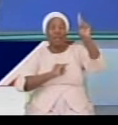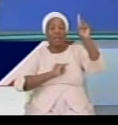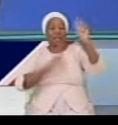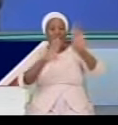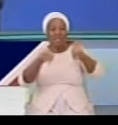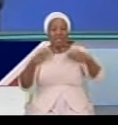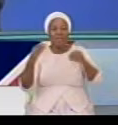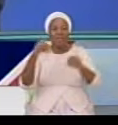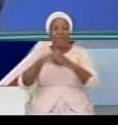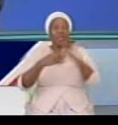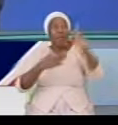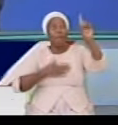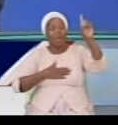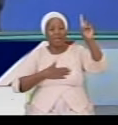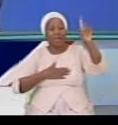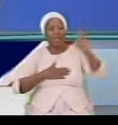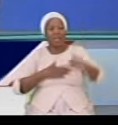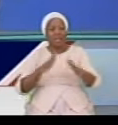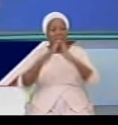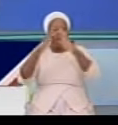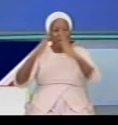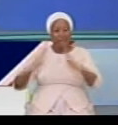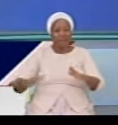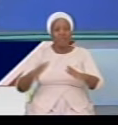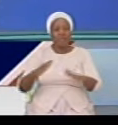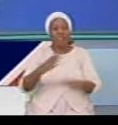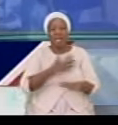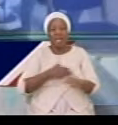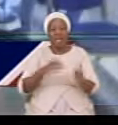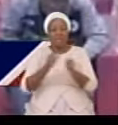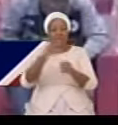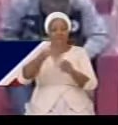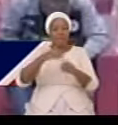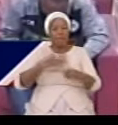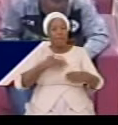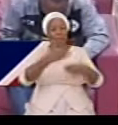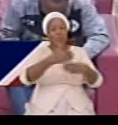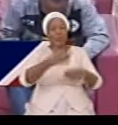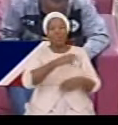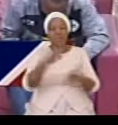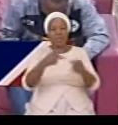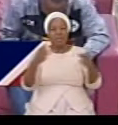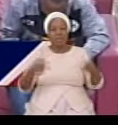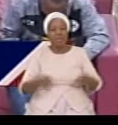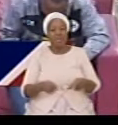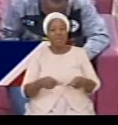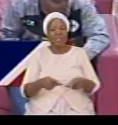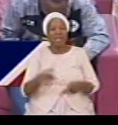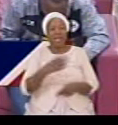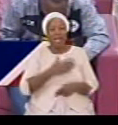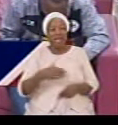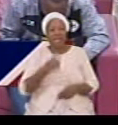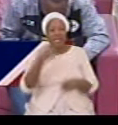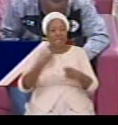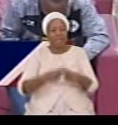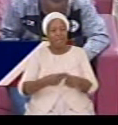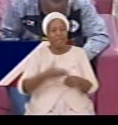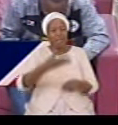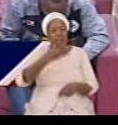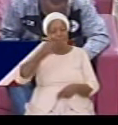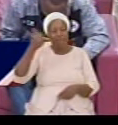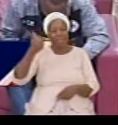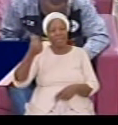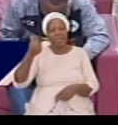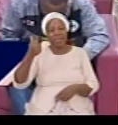in mine house and within my walls a place and a name